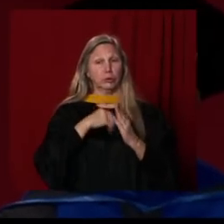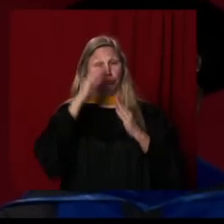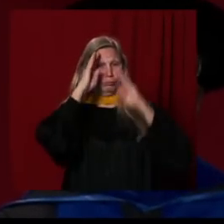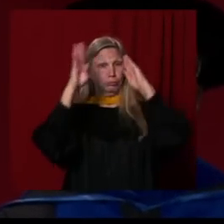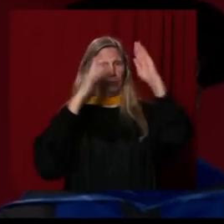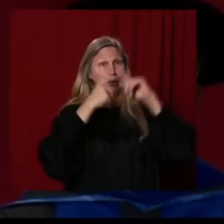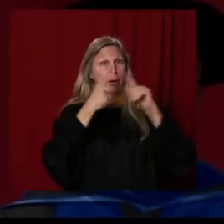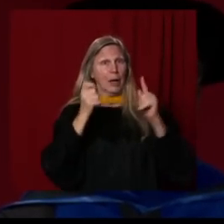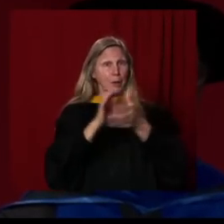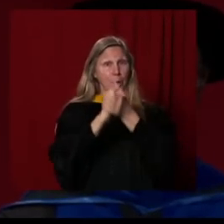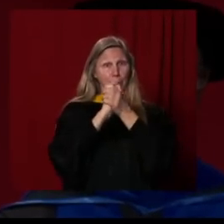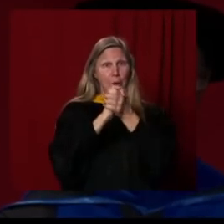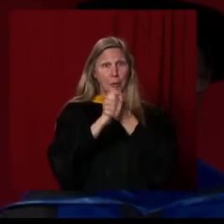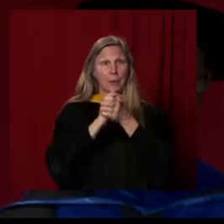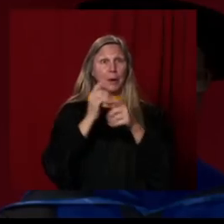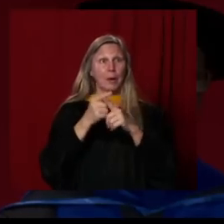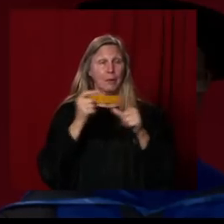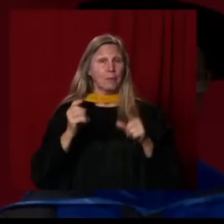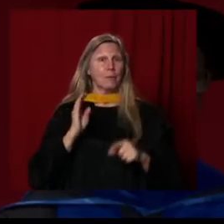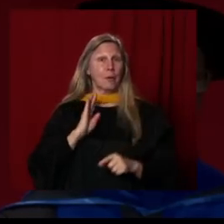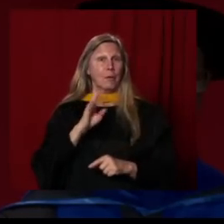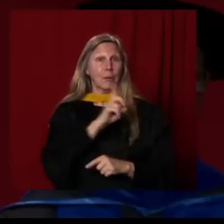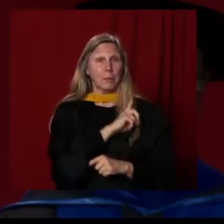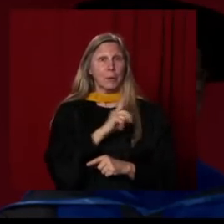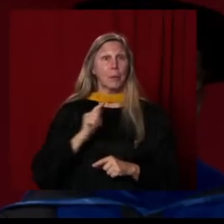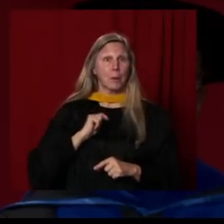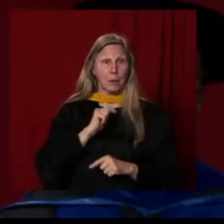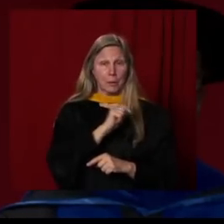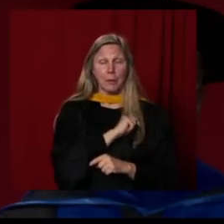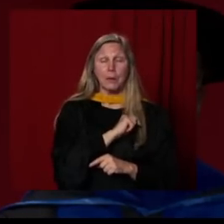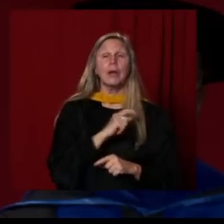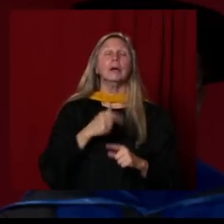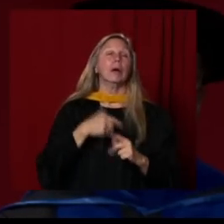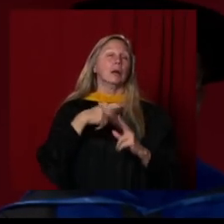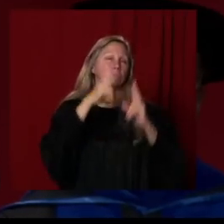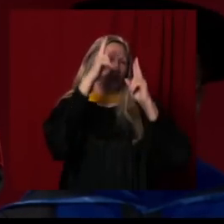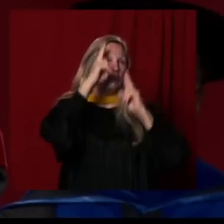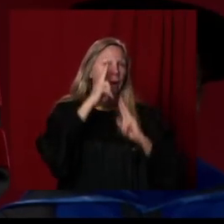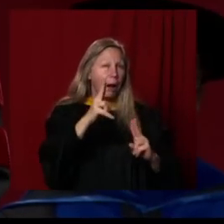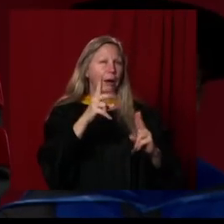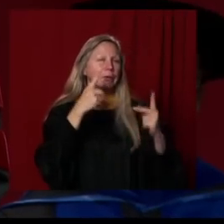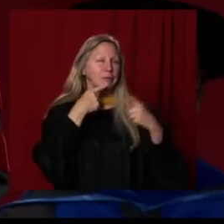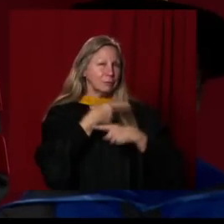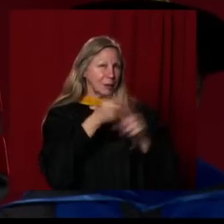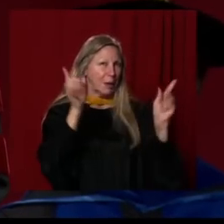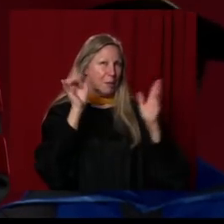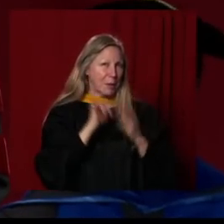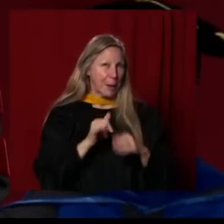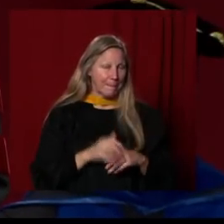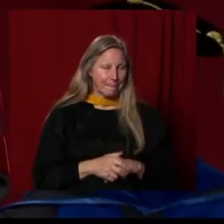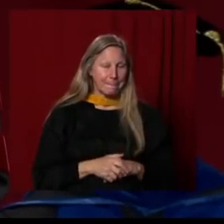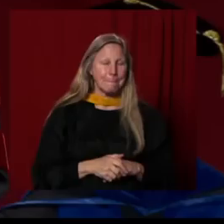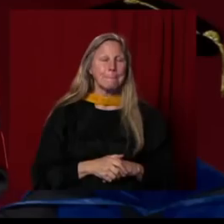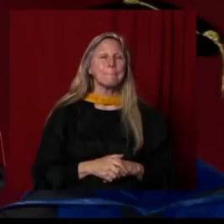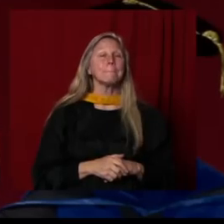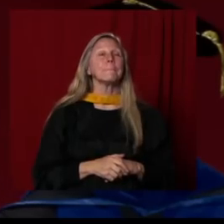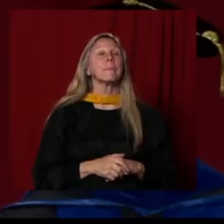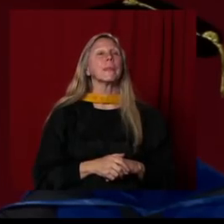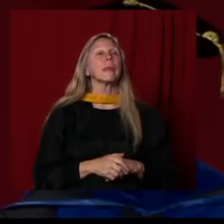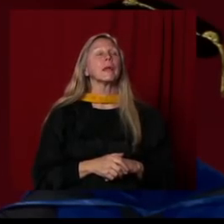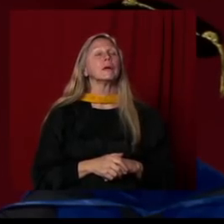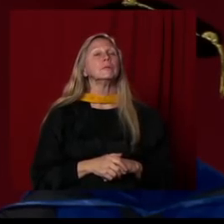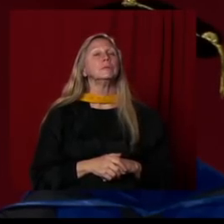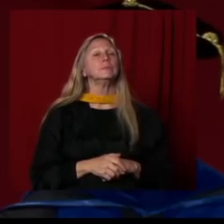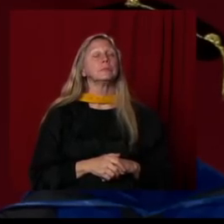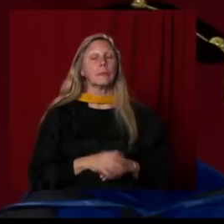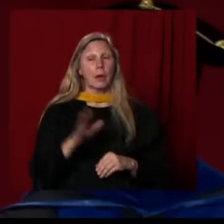and congratulatory remarks on behalf of the Board of Trustees of the University of Arkansas.